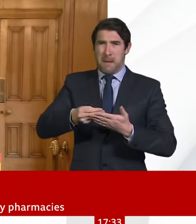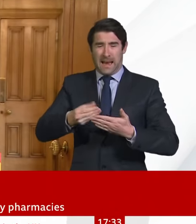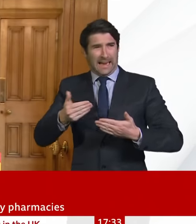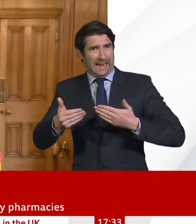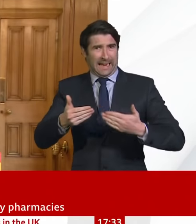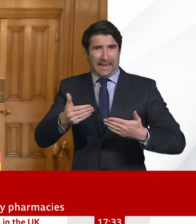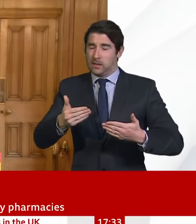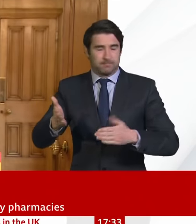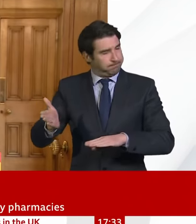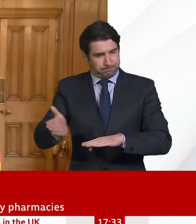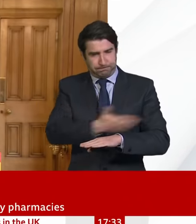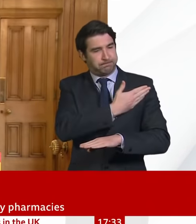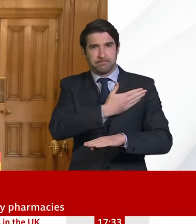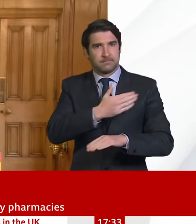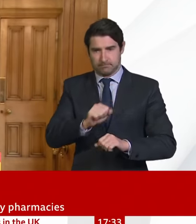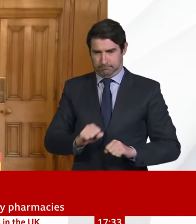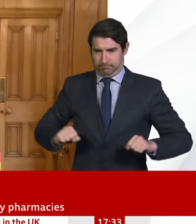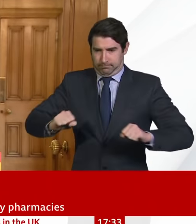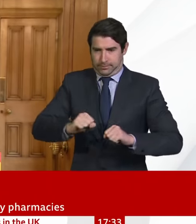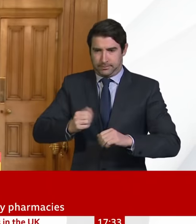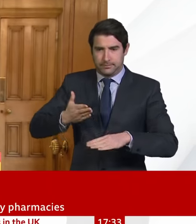stronger foundations for the future too.